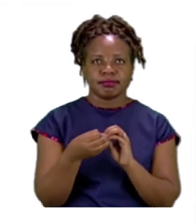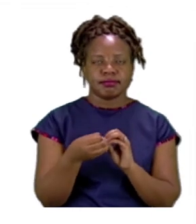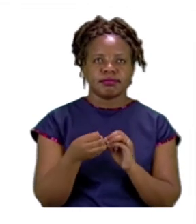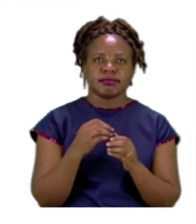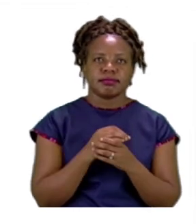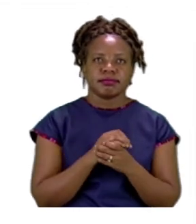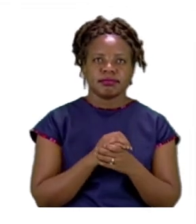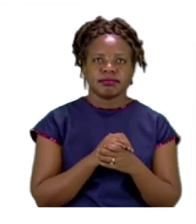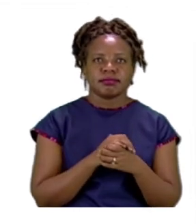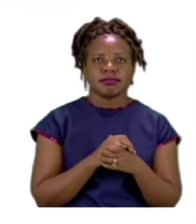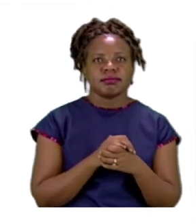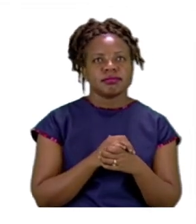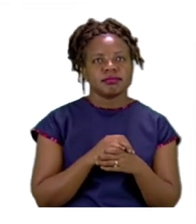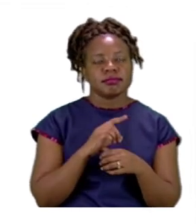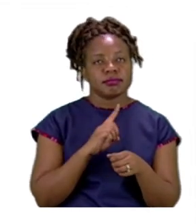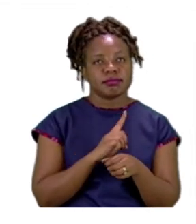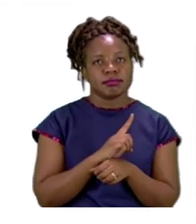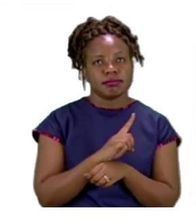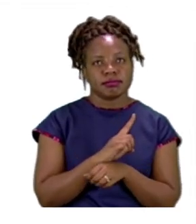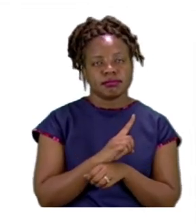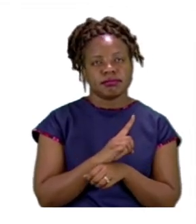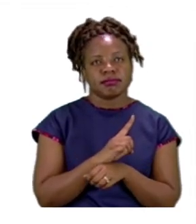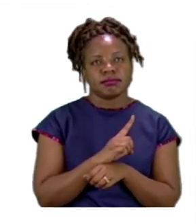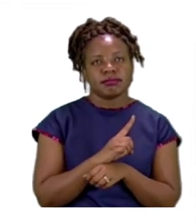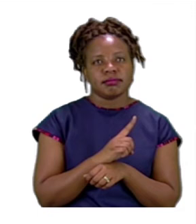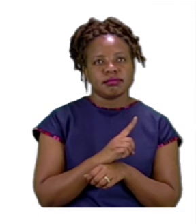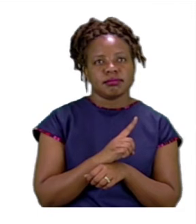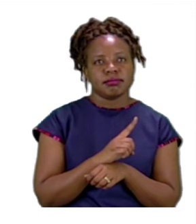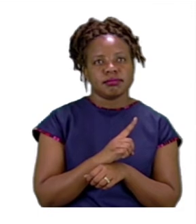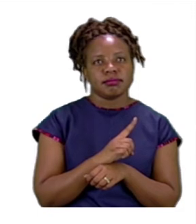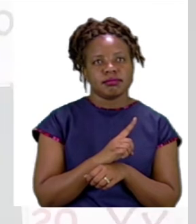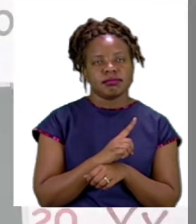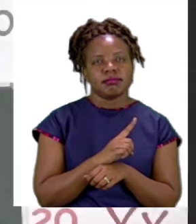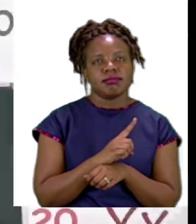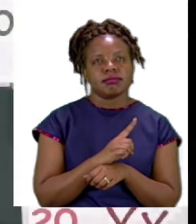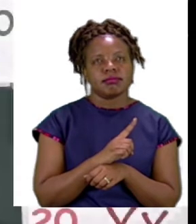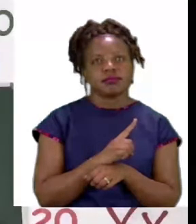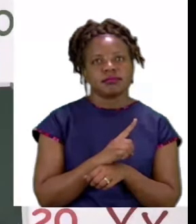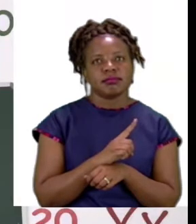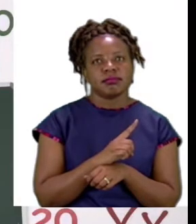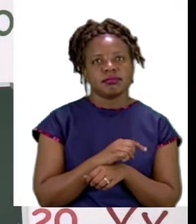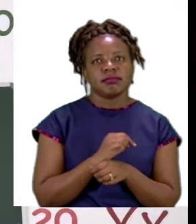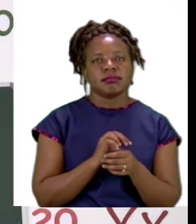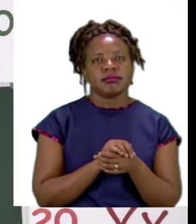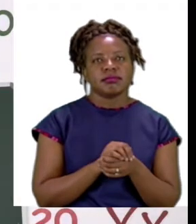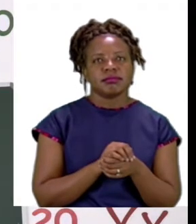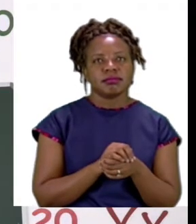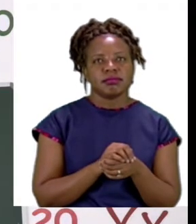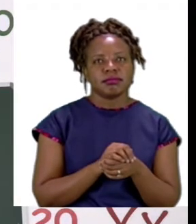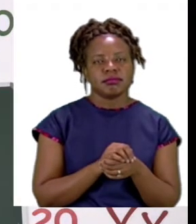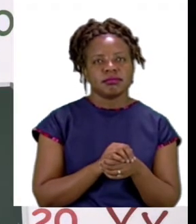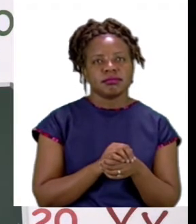well. So the first one that we're going to do is actually the first one in your book. So let's take a look. Remember,